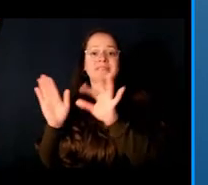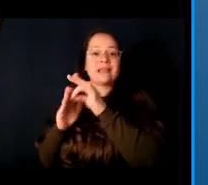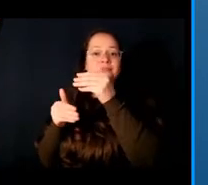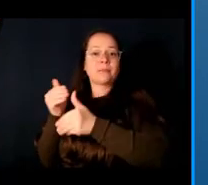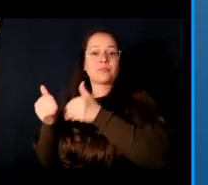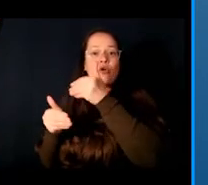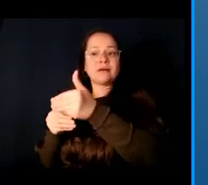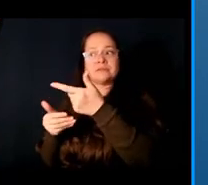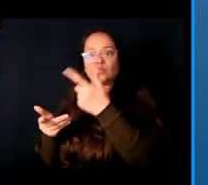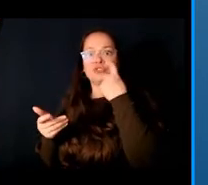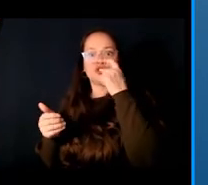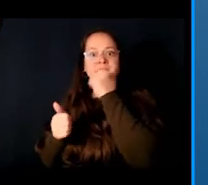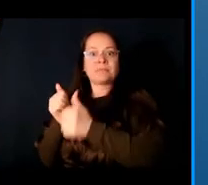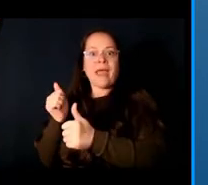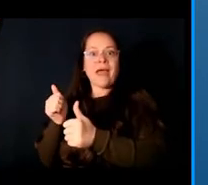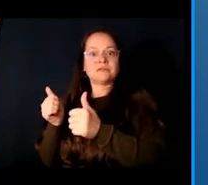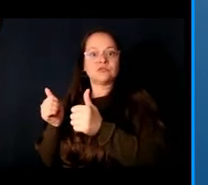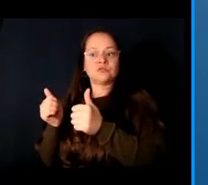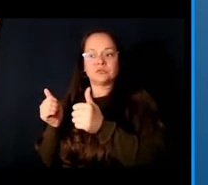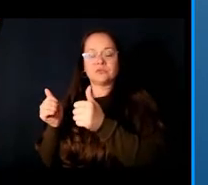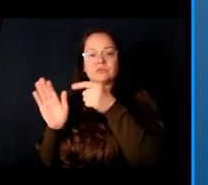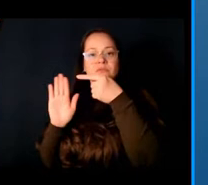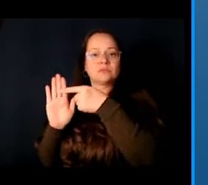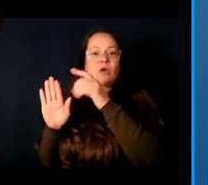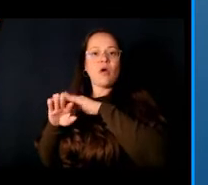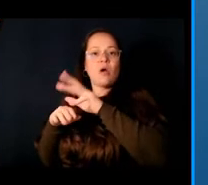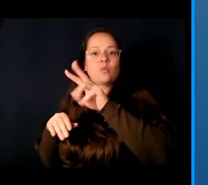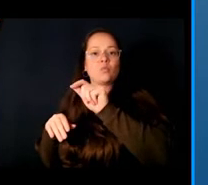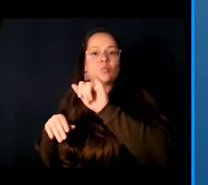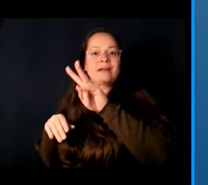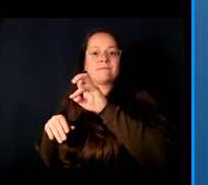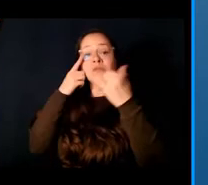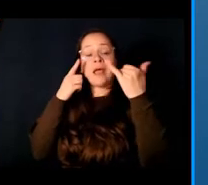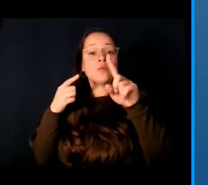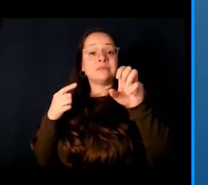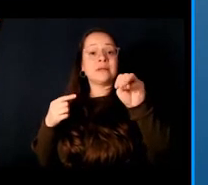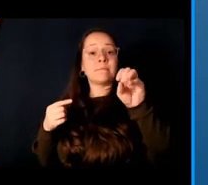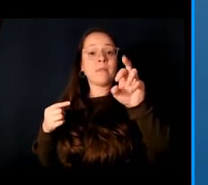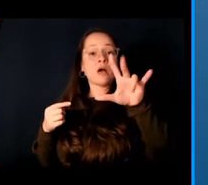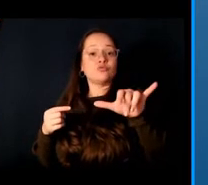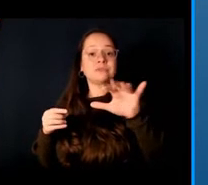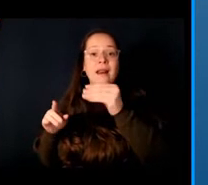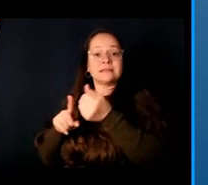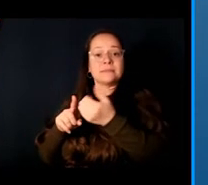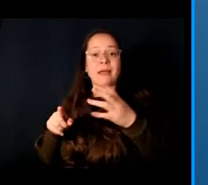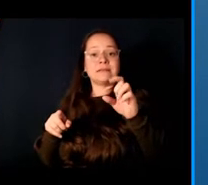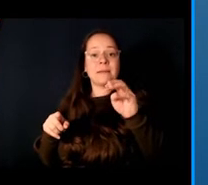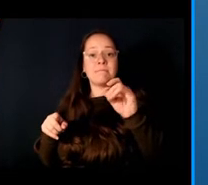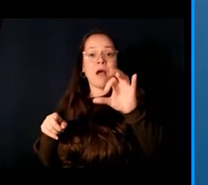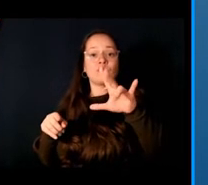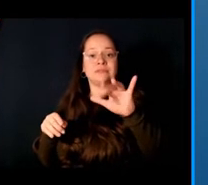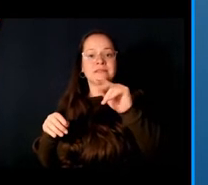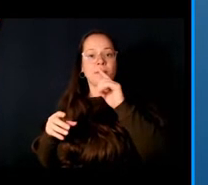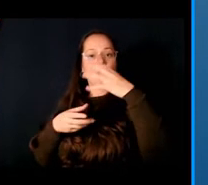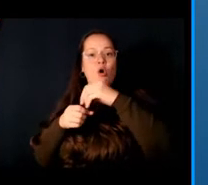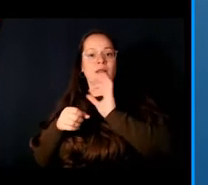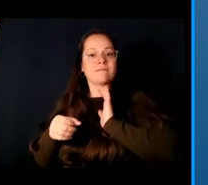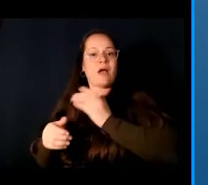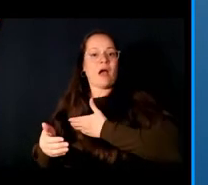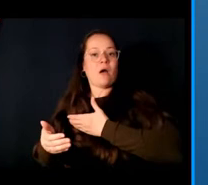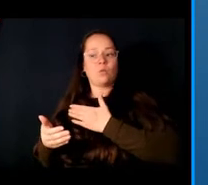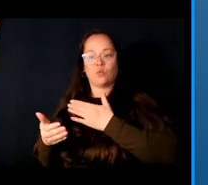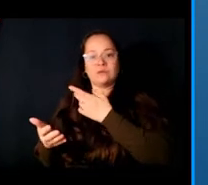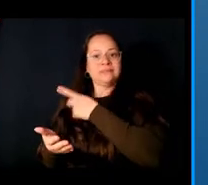we just passed a resolution on the waivers that conditioned the new democracy as a fundamental part of our of our